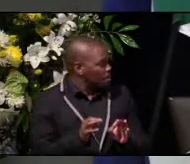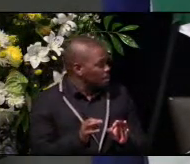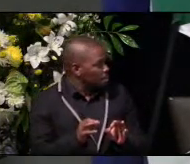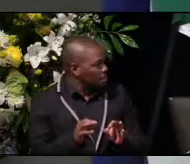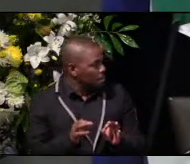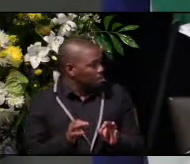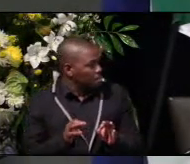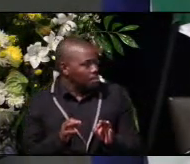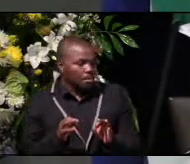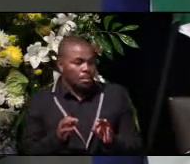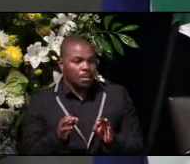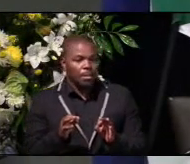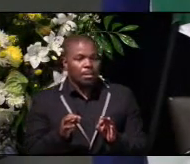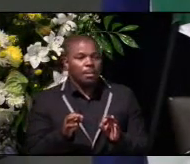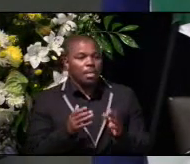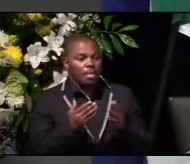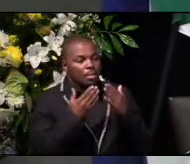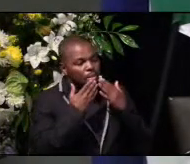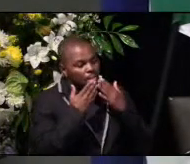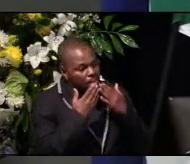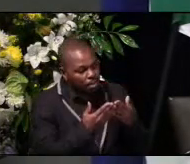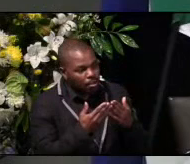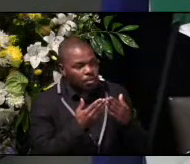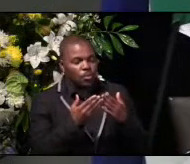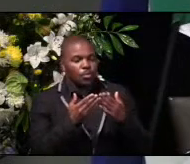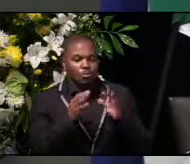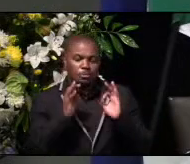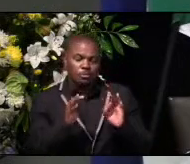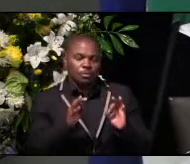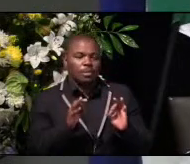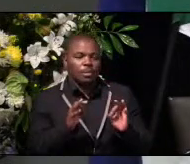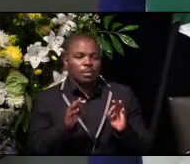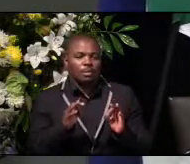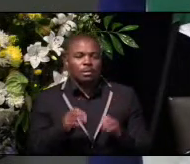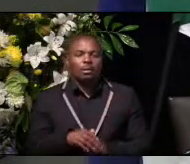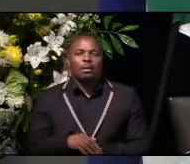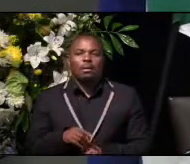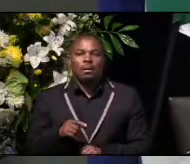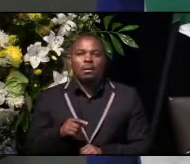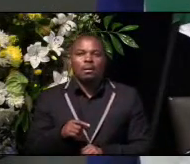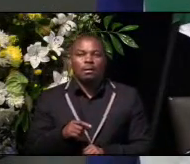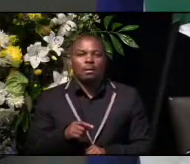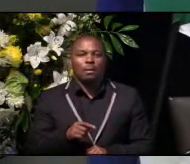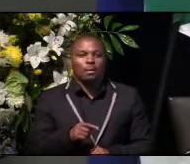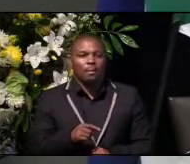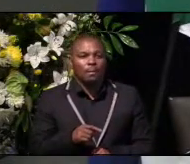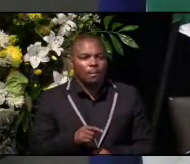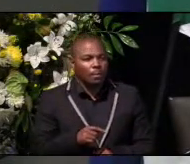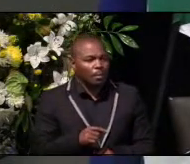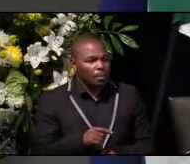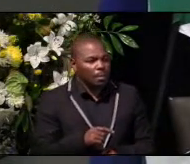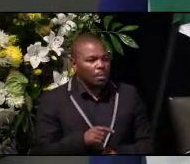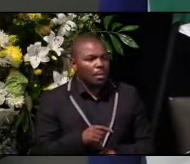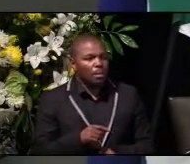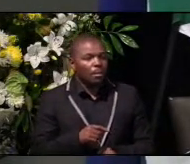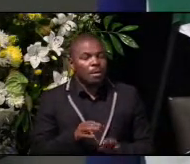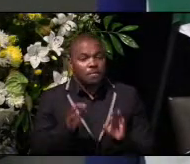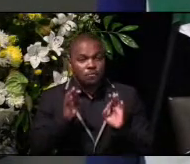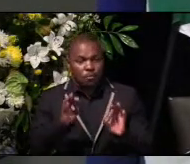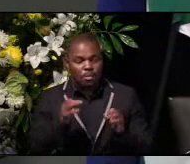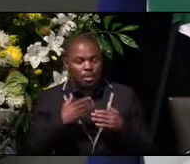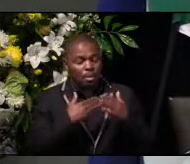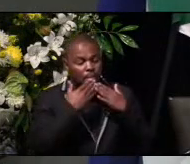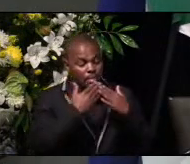um the thank you you know a token by formerly thanking